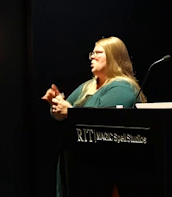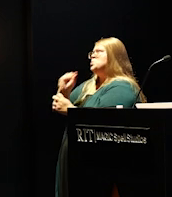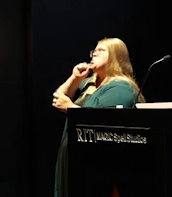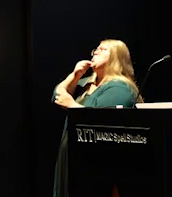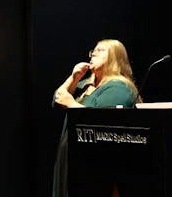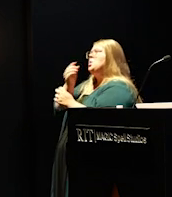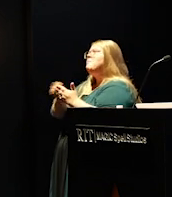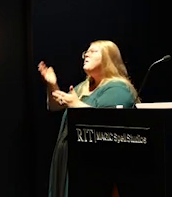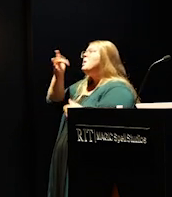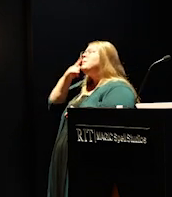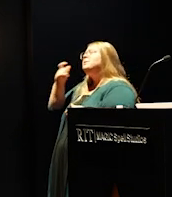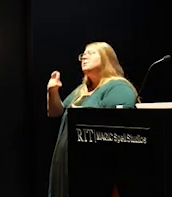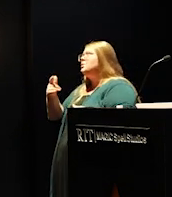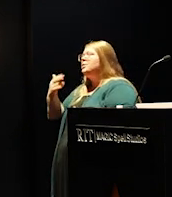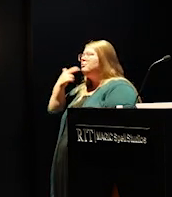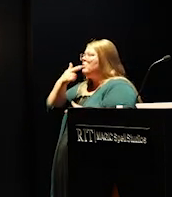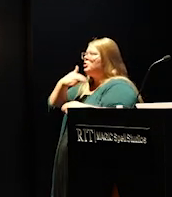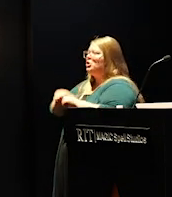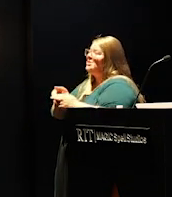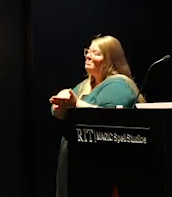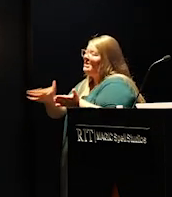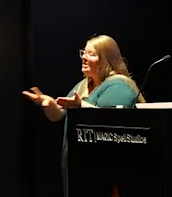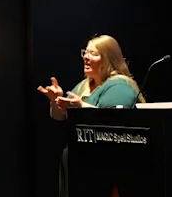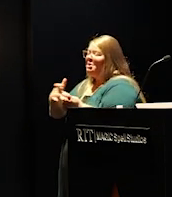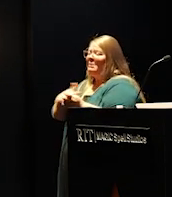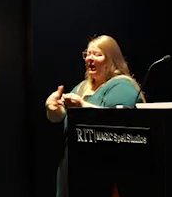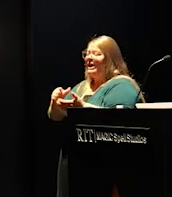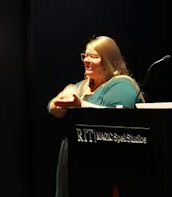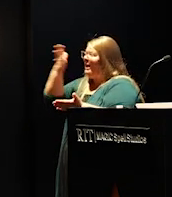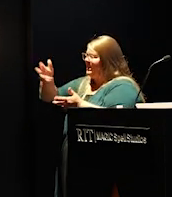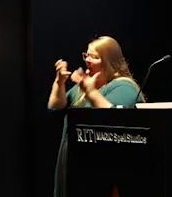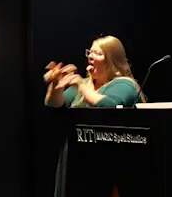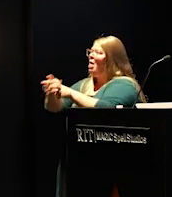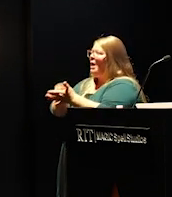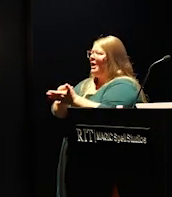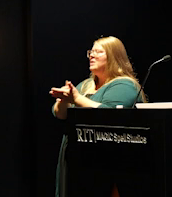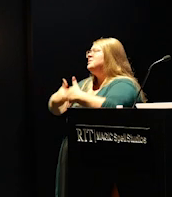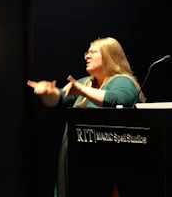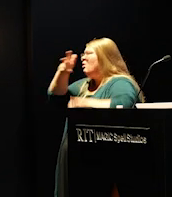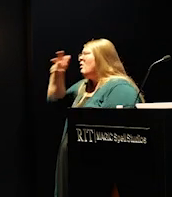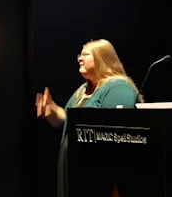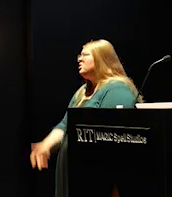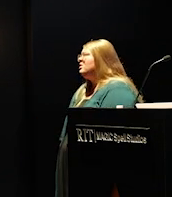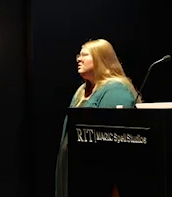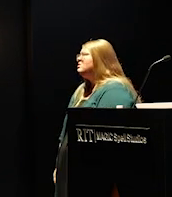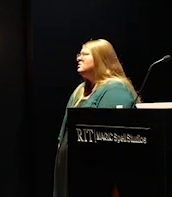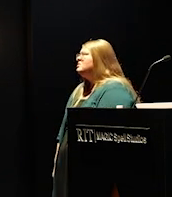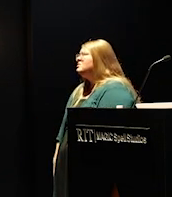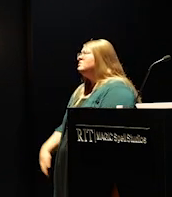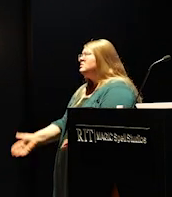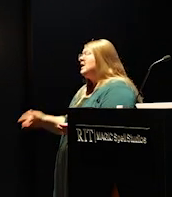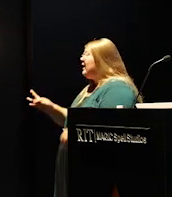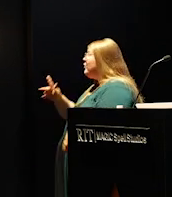and they all typically they're just awful. They're still awful. There's some out there, but the ones that are not awful sometimes will